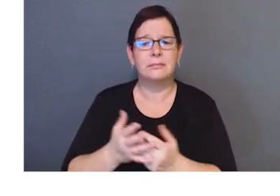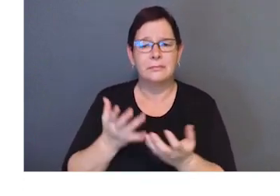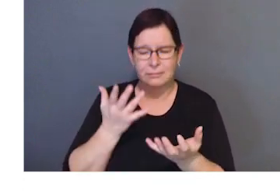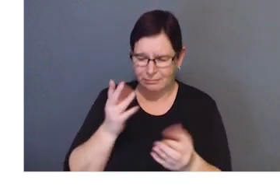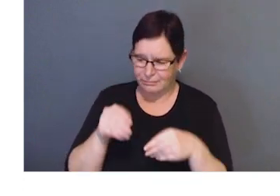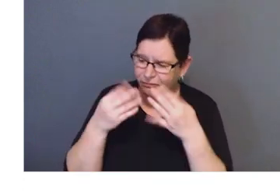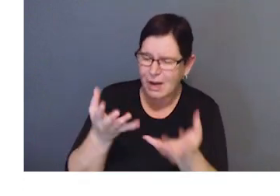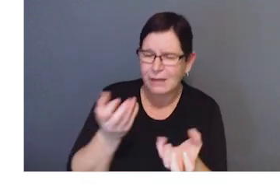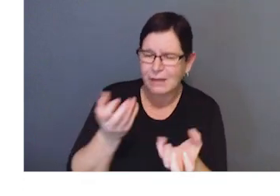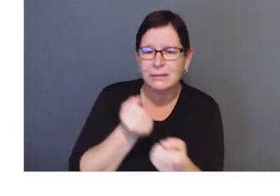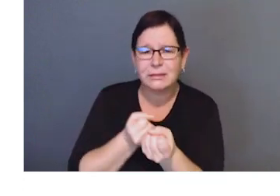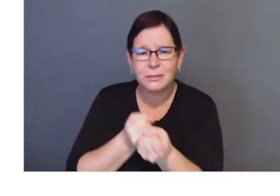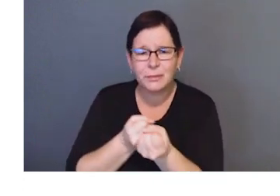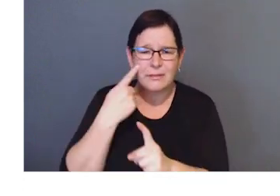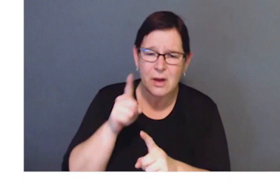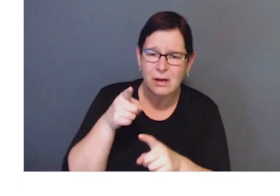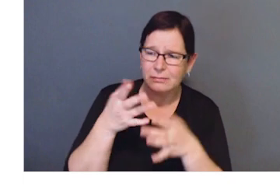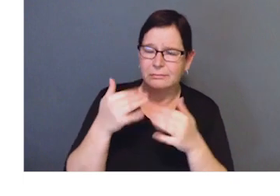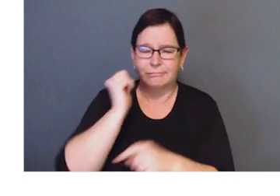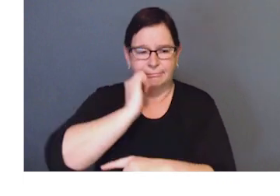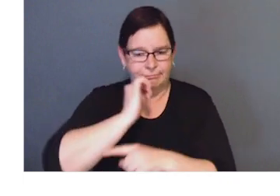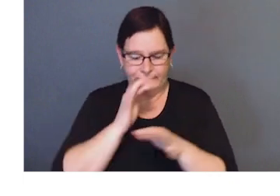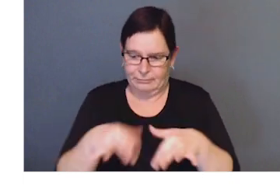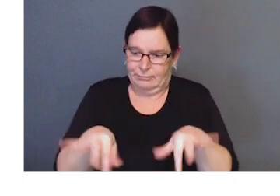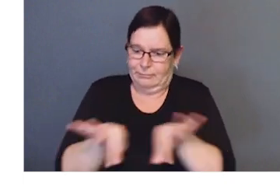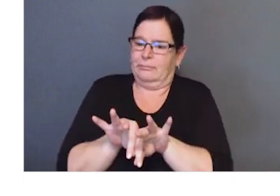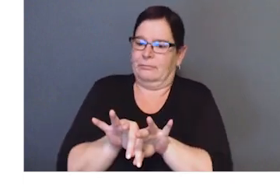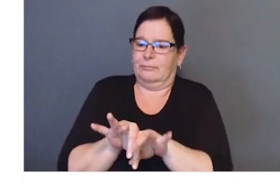an average of at least 14 hours a week.